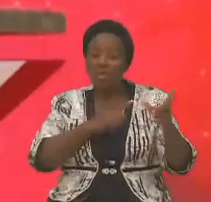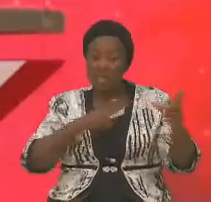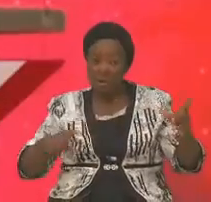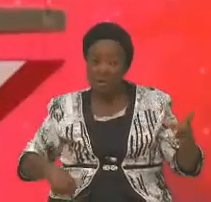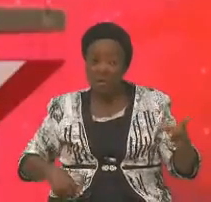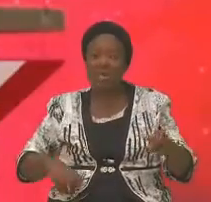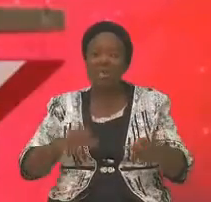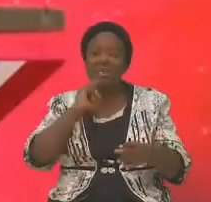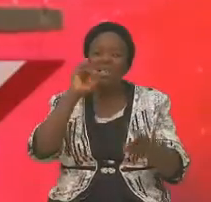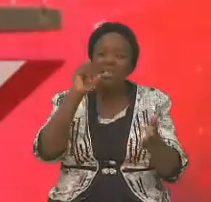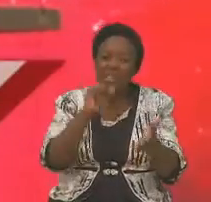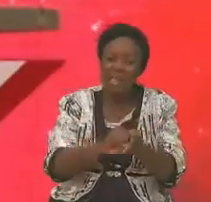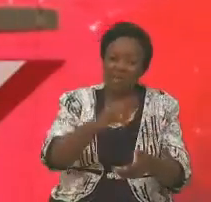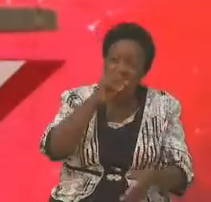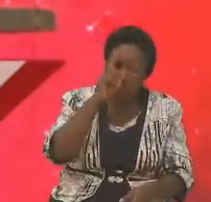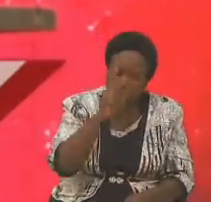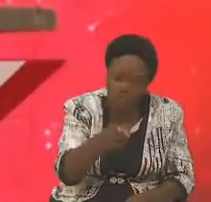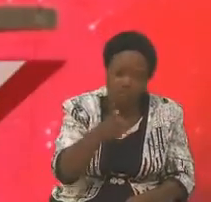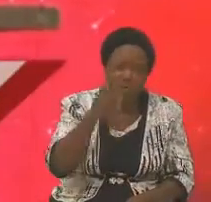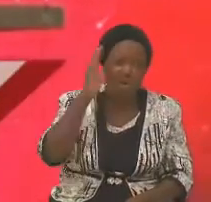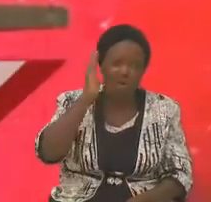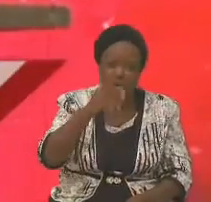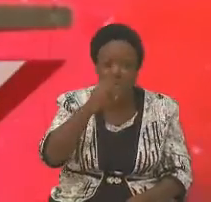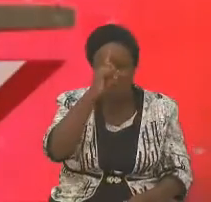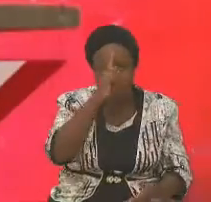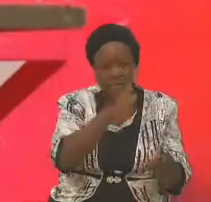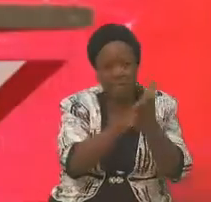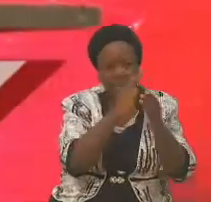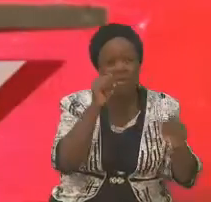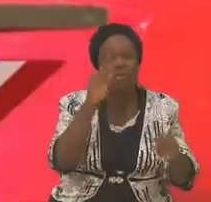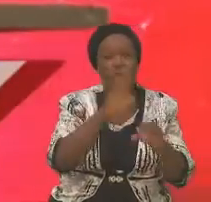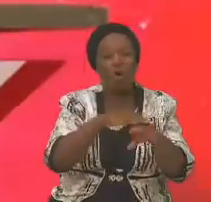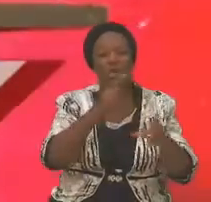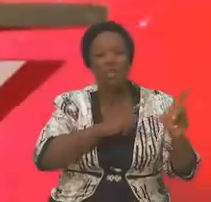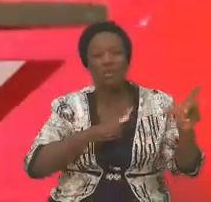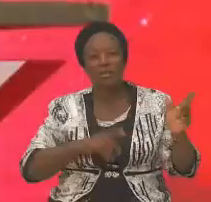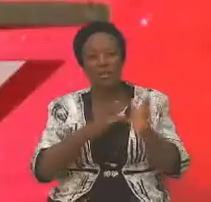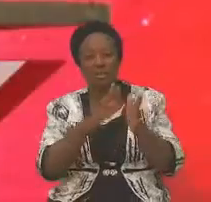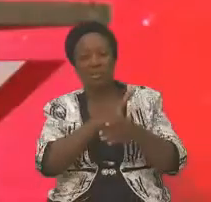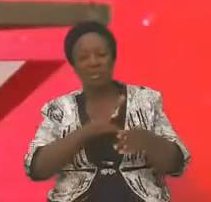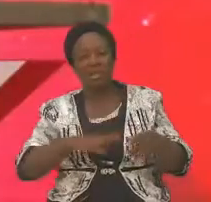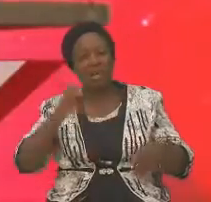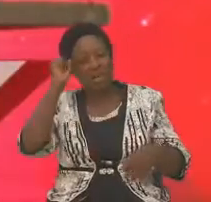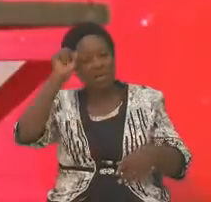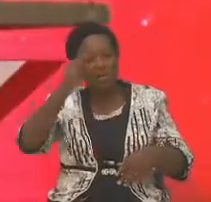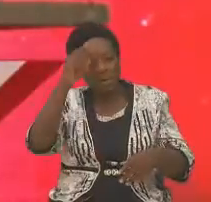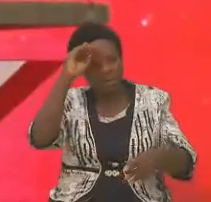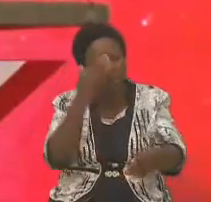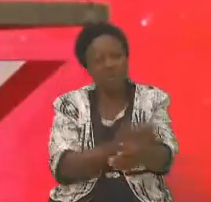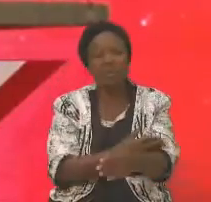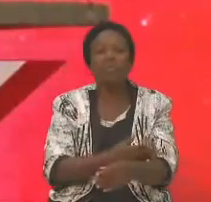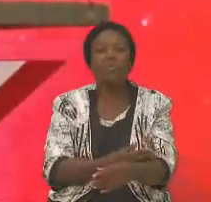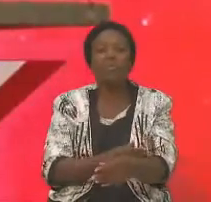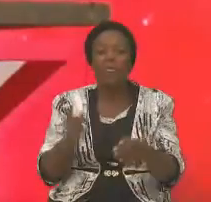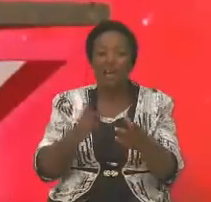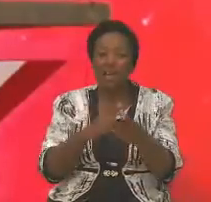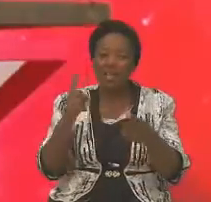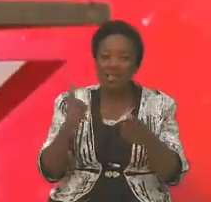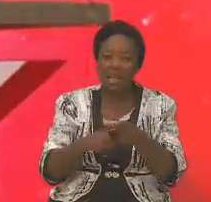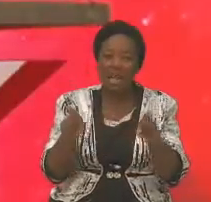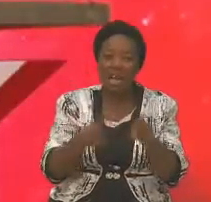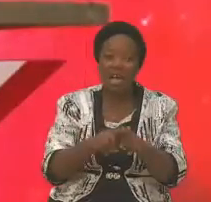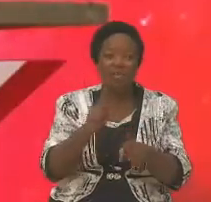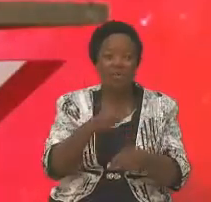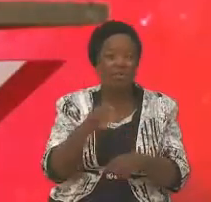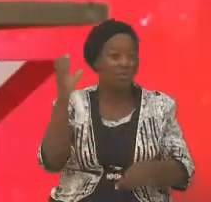proper in the sight of the Almighty God is that you will believe on the Lord Jesus Christ, his only begotten